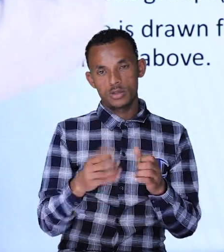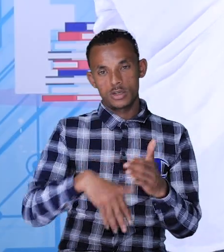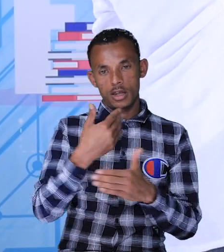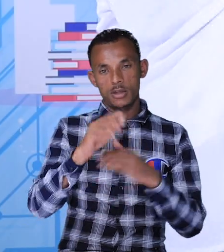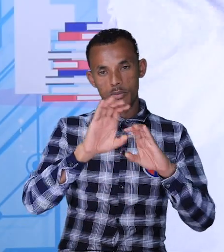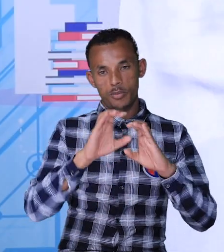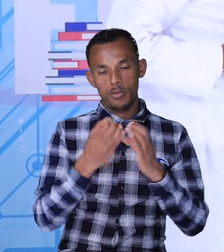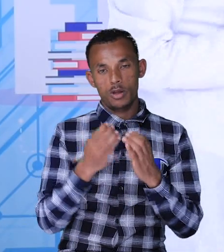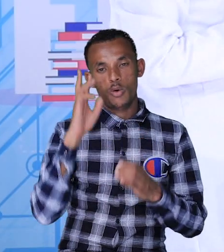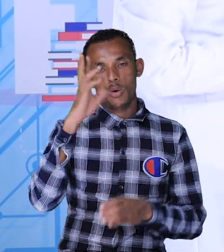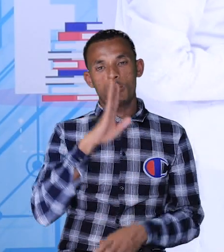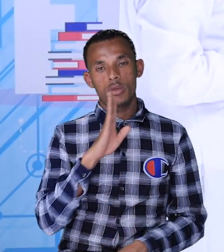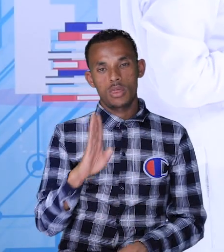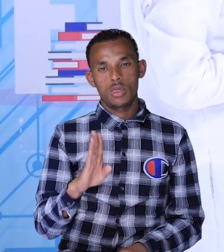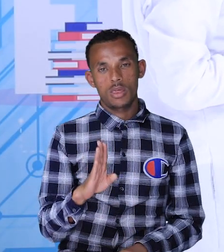next part will be